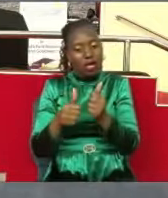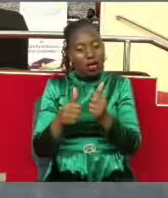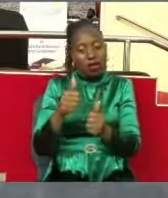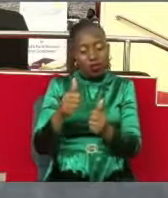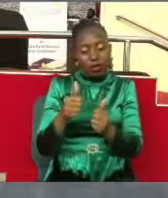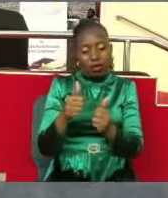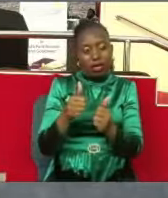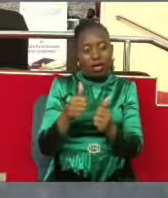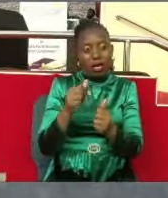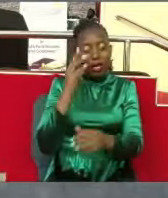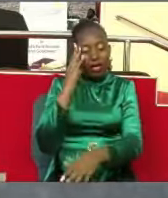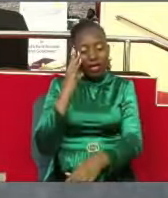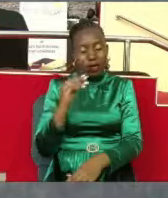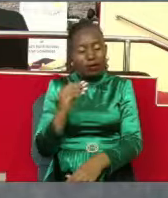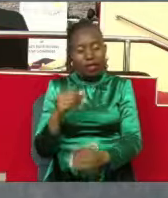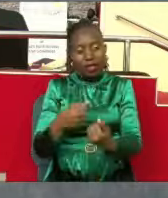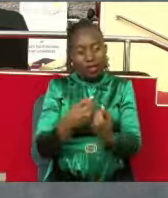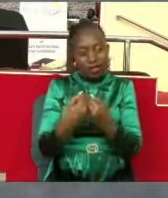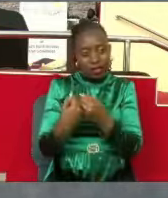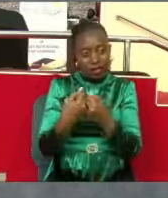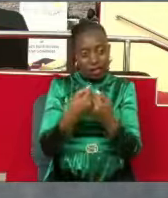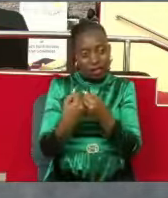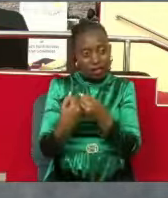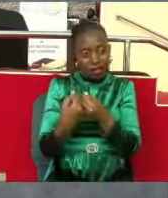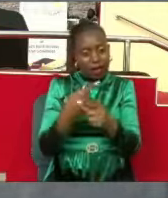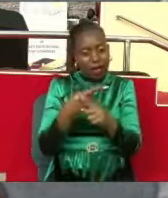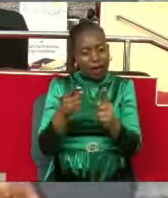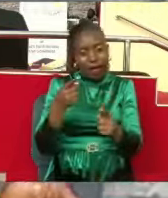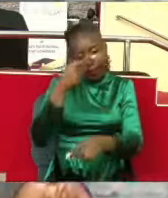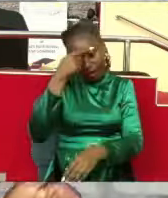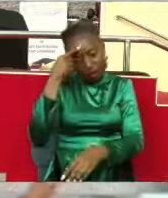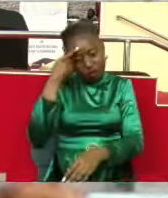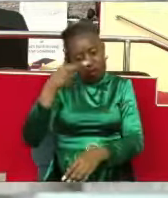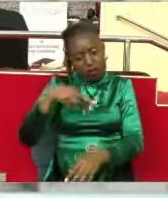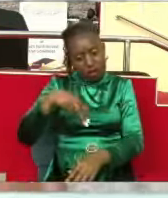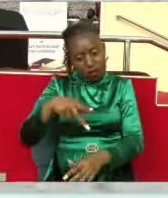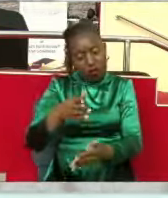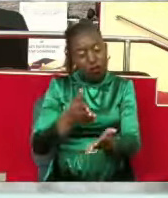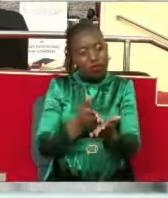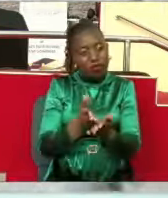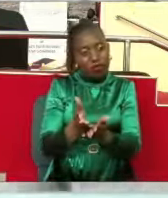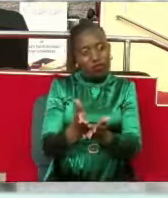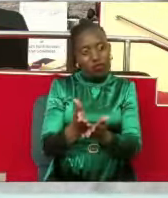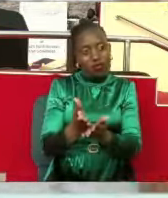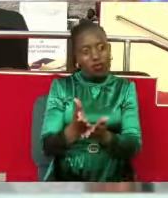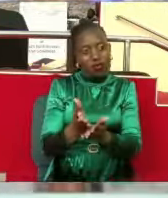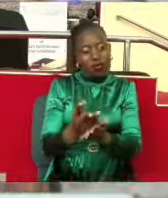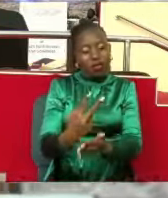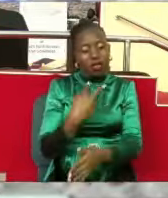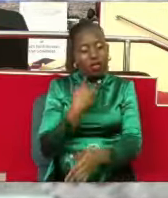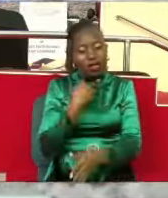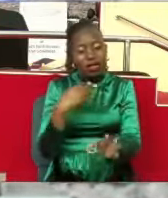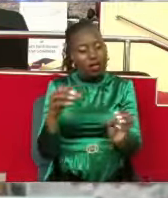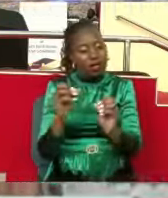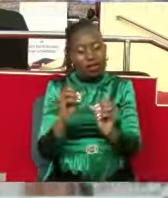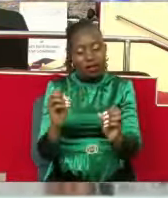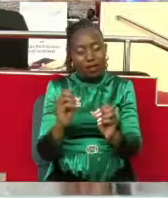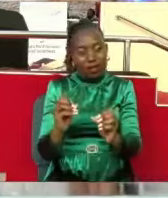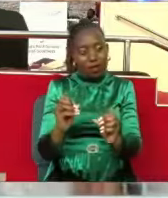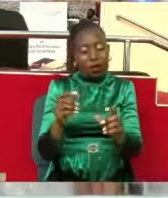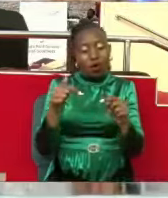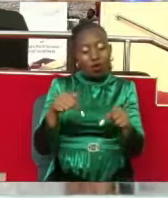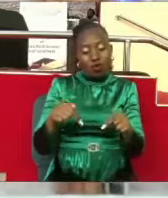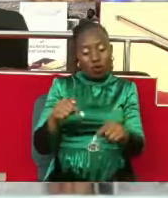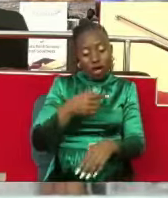Kuna mambo ambayo wamepitia. But because they walked through, kwa sababu walipita ndani, they were not standing still. Hawakusimama pale. Today we can